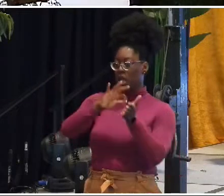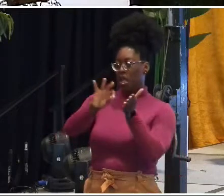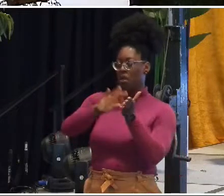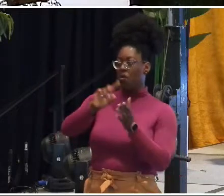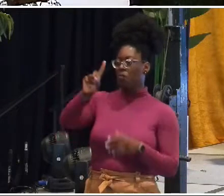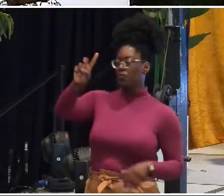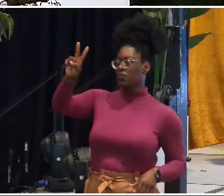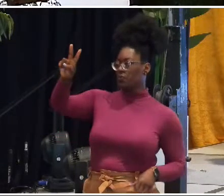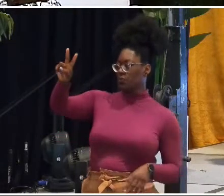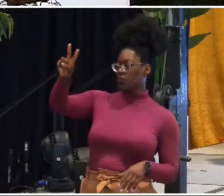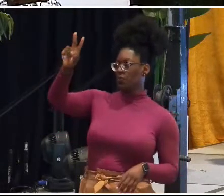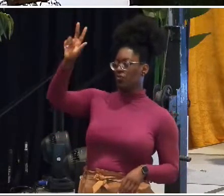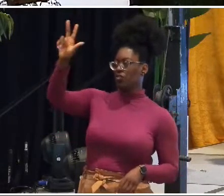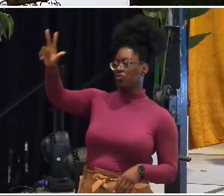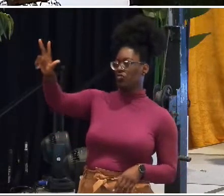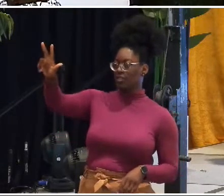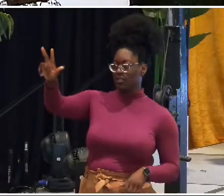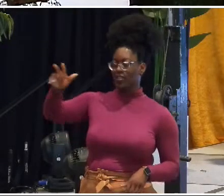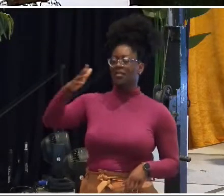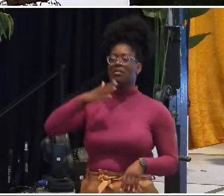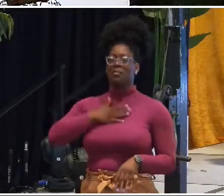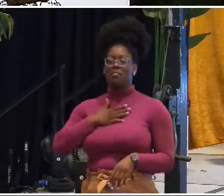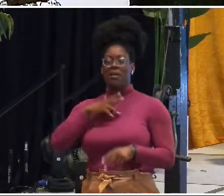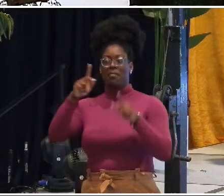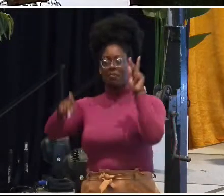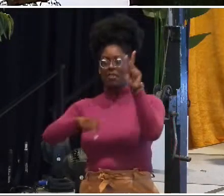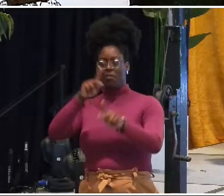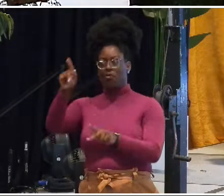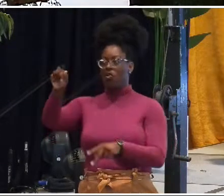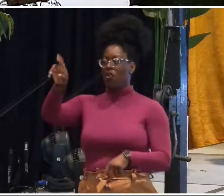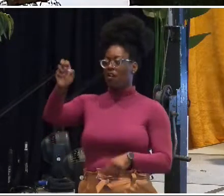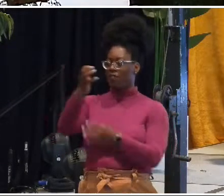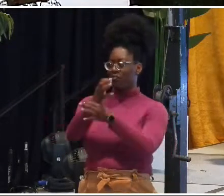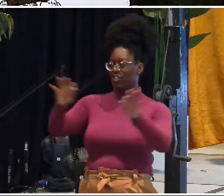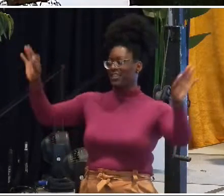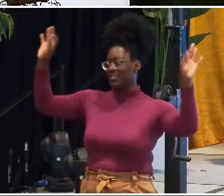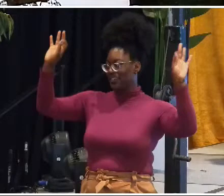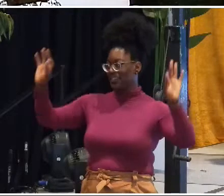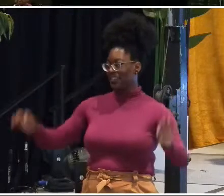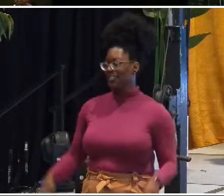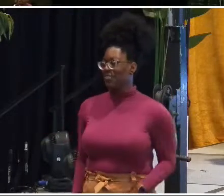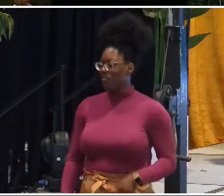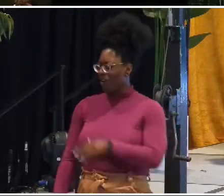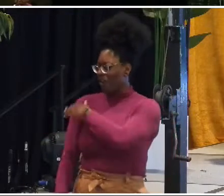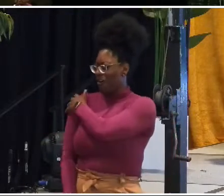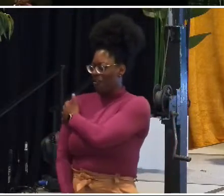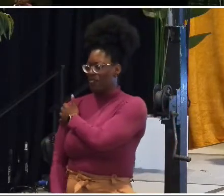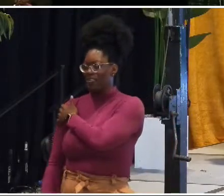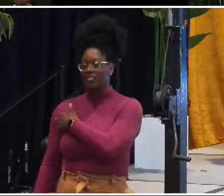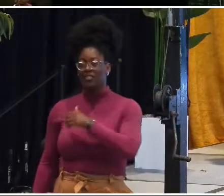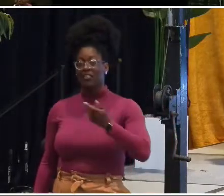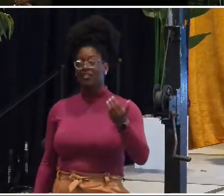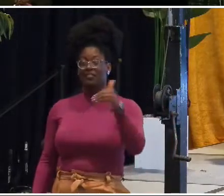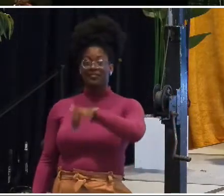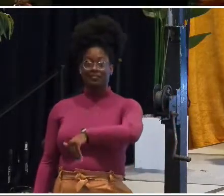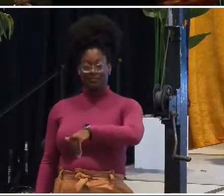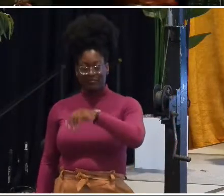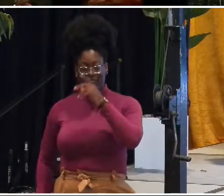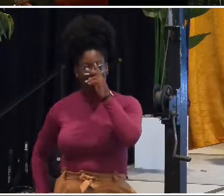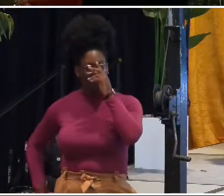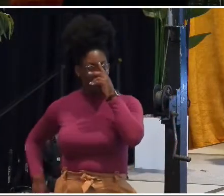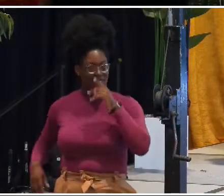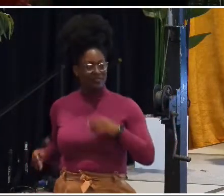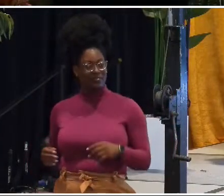1, 2, 3. My people are free. A little louder. My people